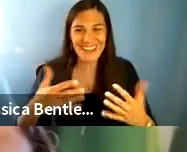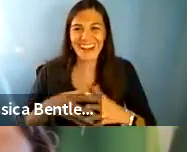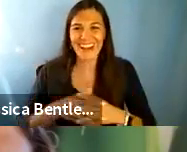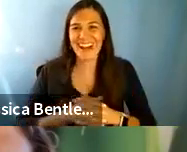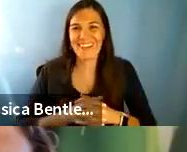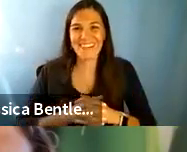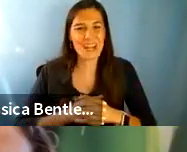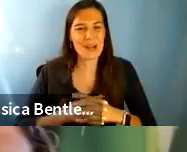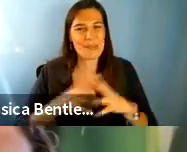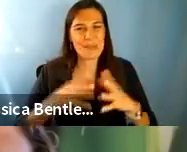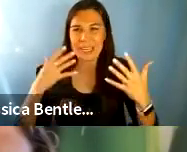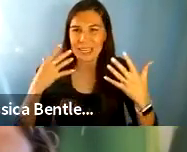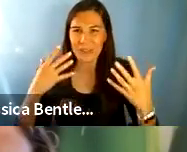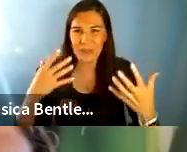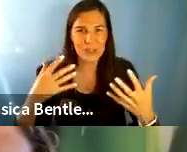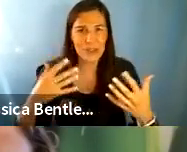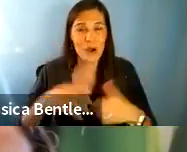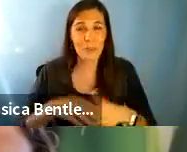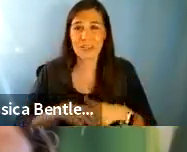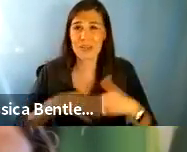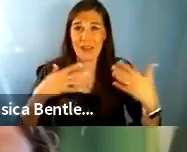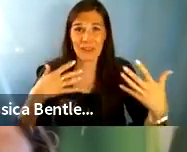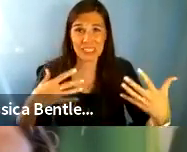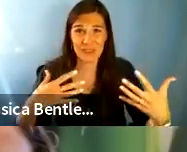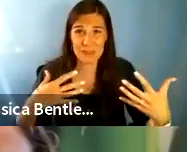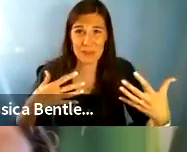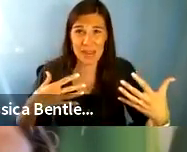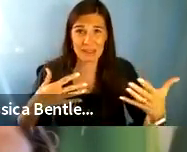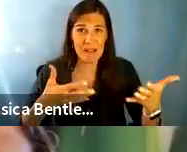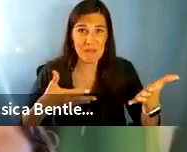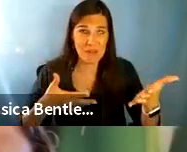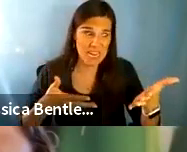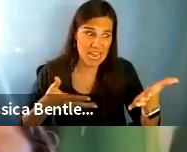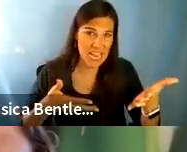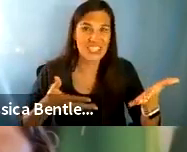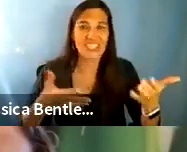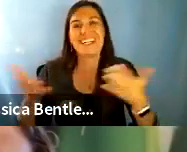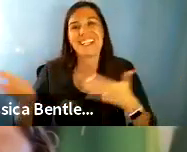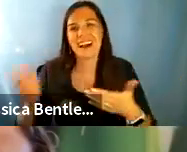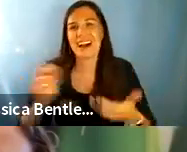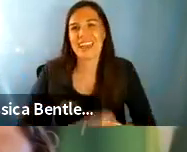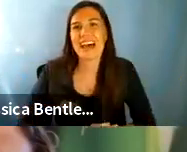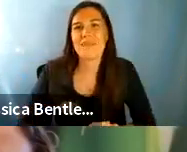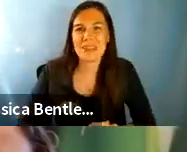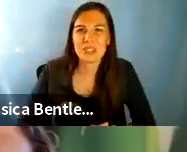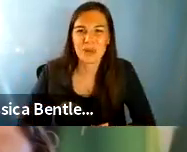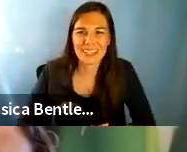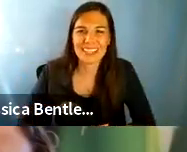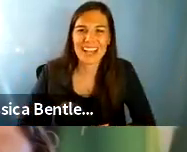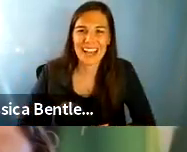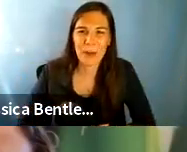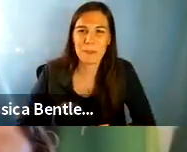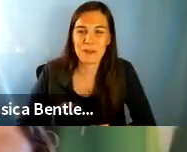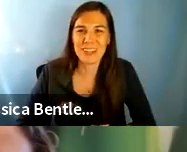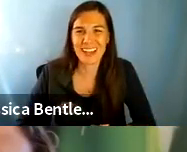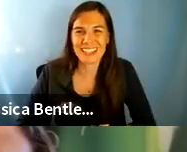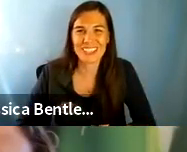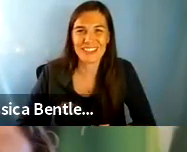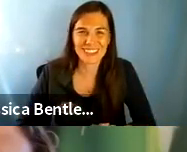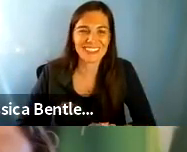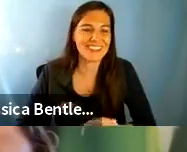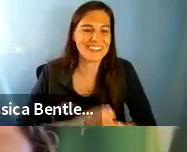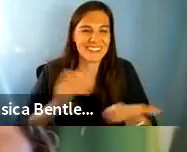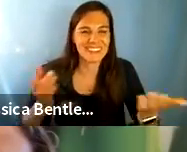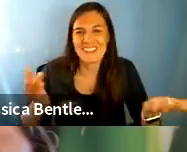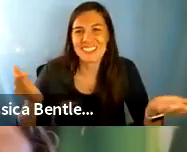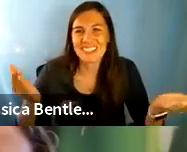through. Maybe when you get your first homework and you have all this feedback, and you're like, oh my gosh, that mentor can then help you and guide